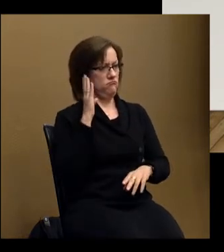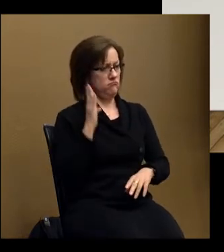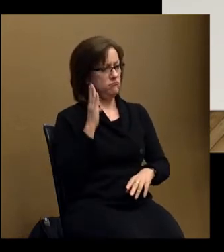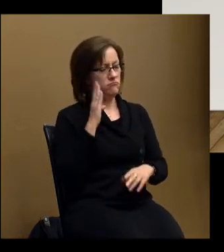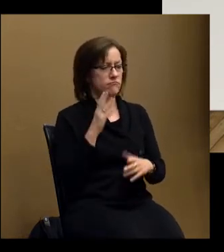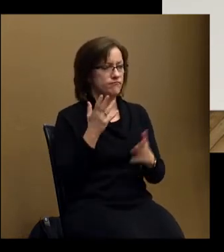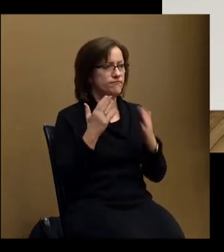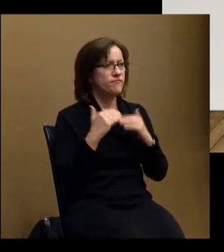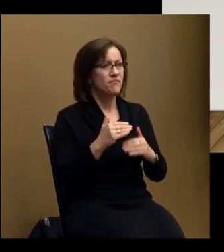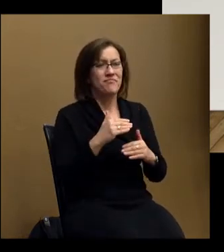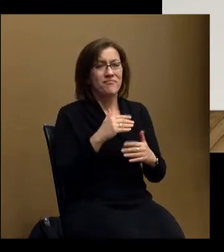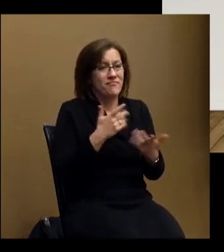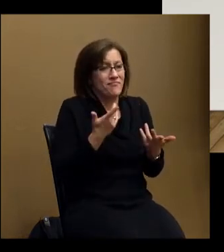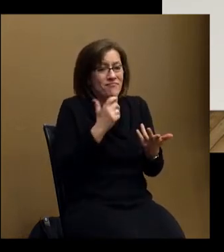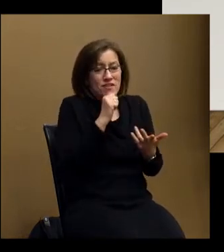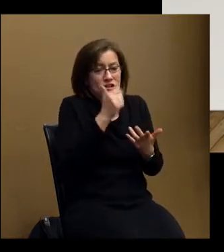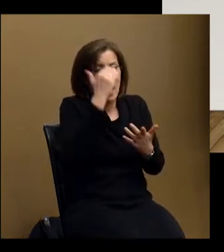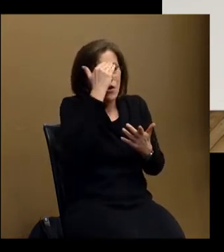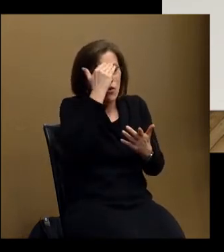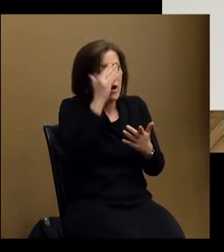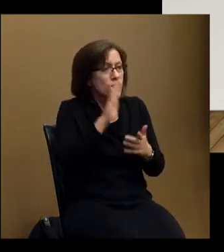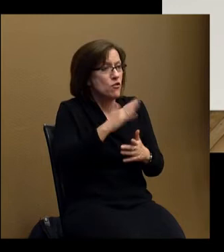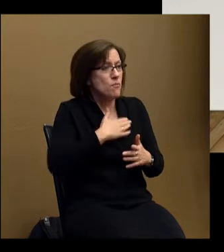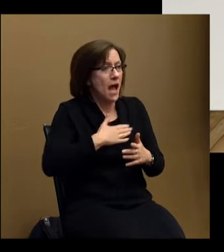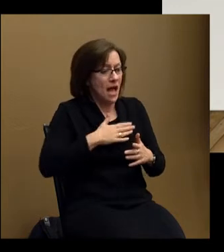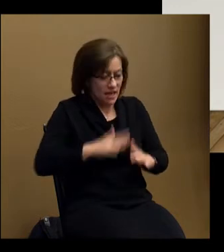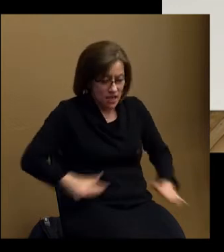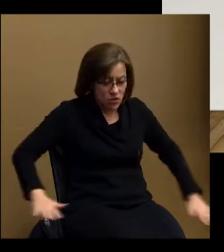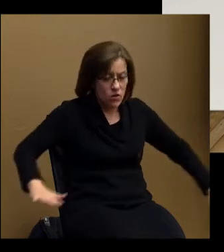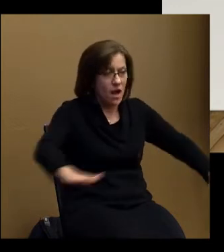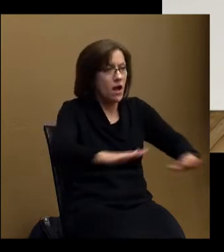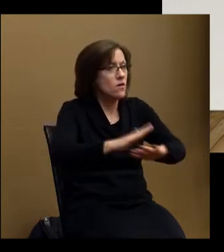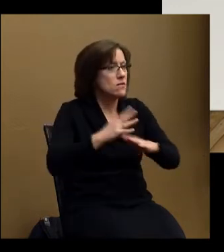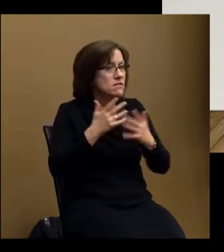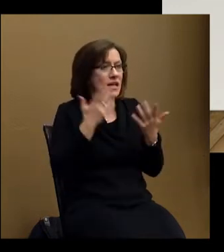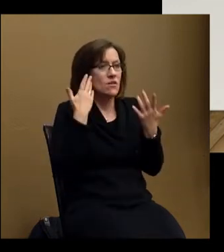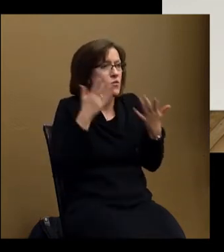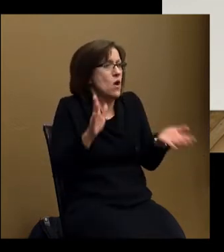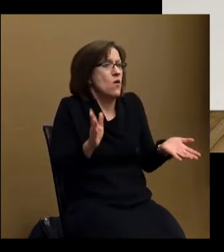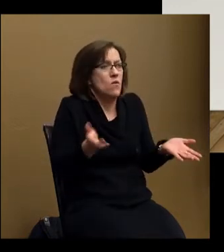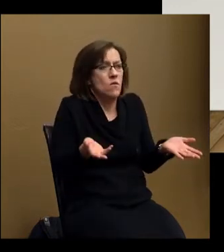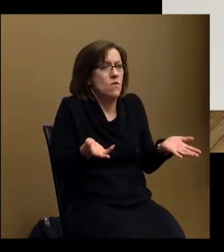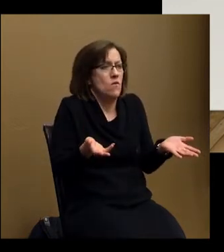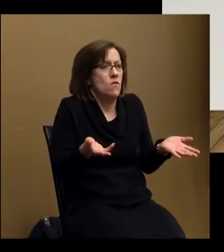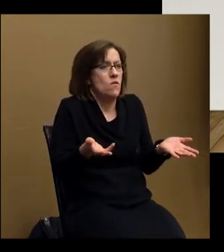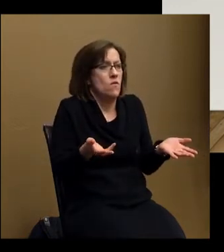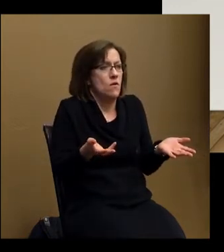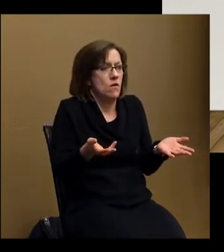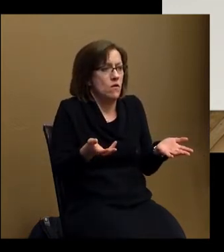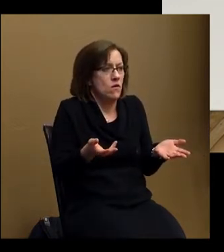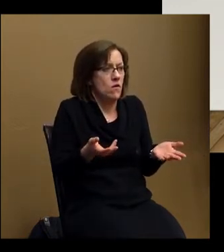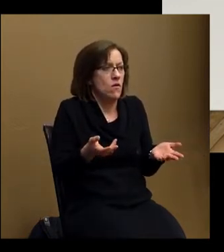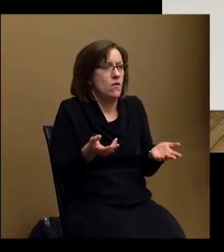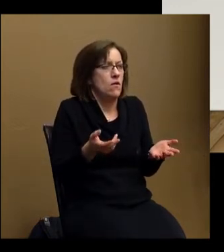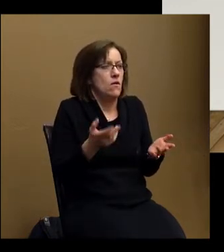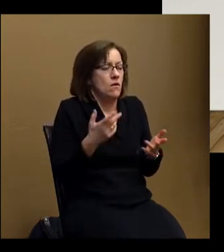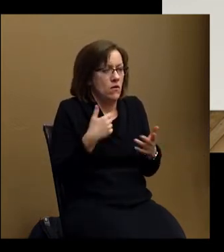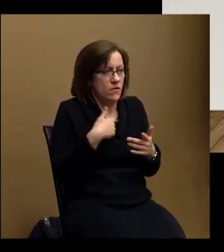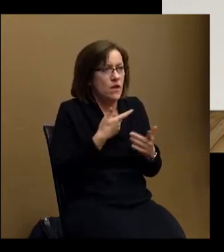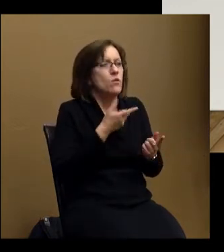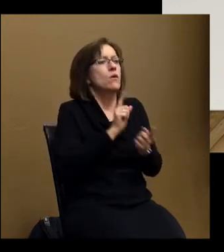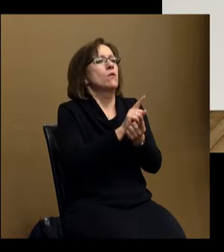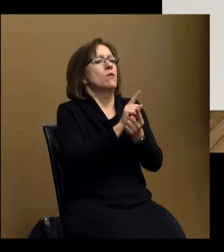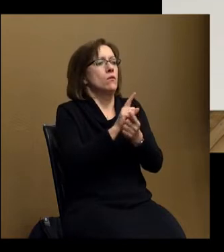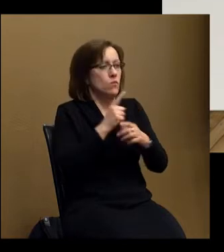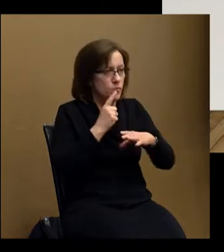of awareness of their body in space, completely lack. You know, they're going to run into